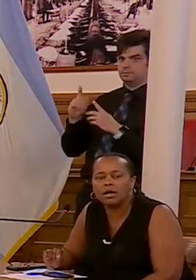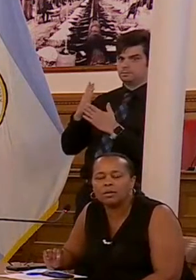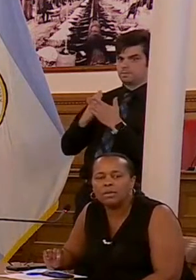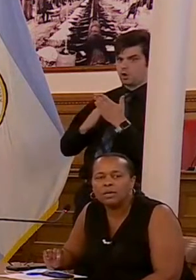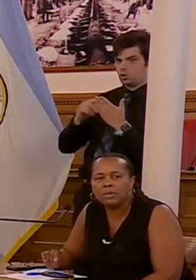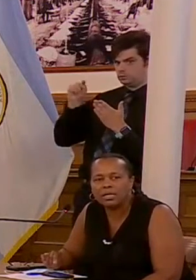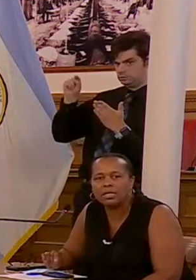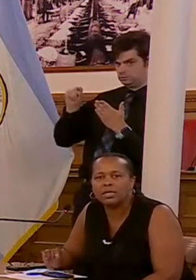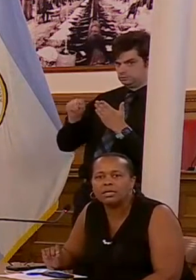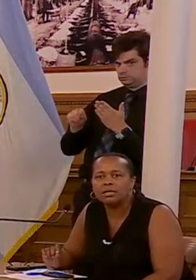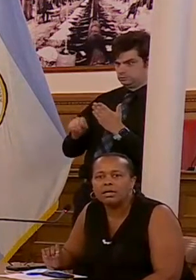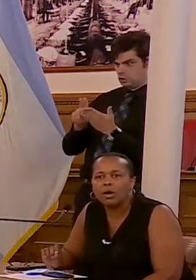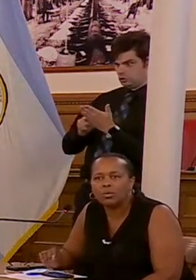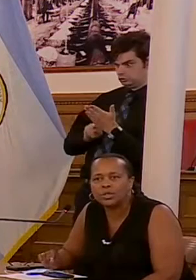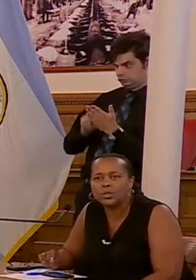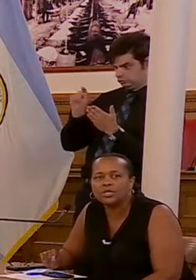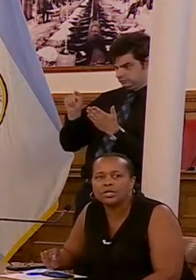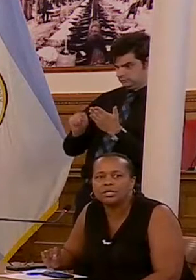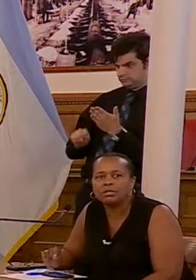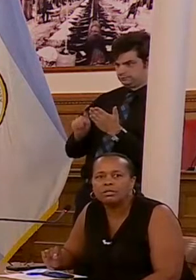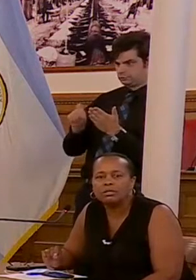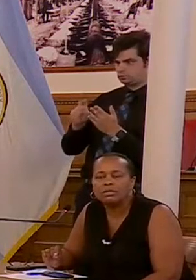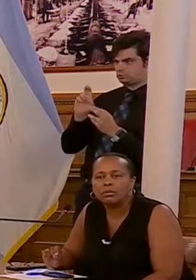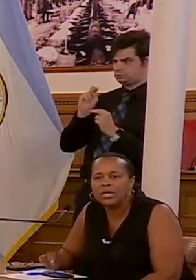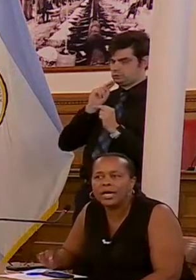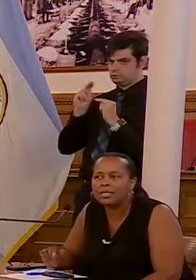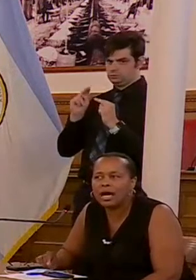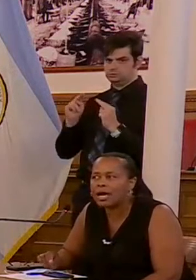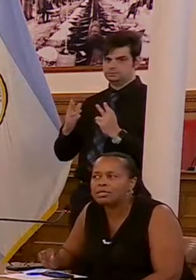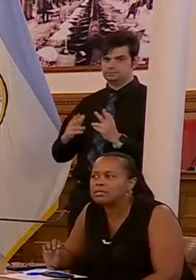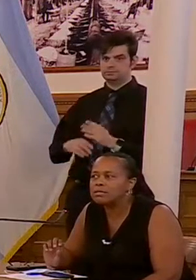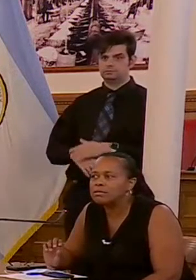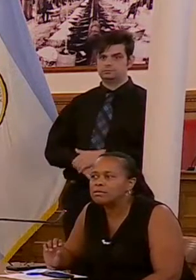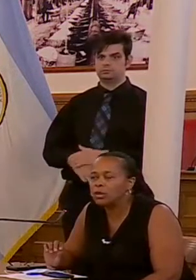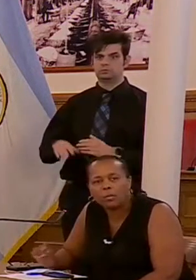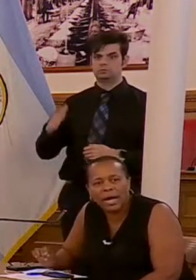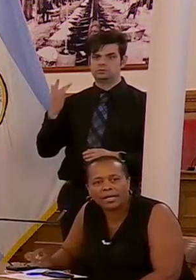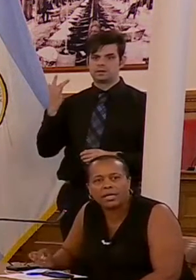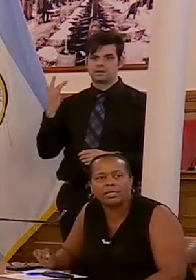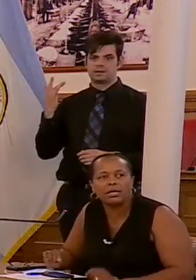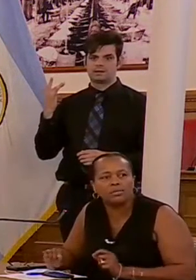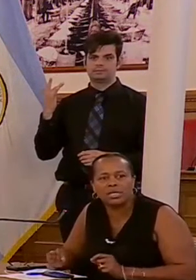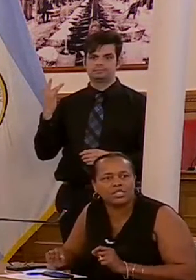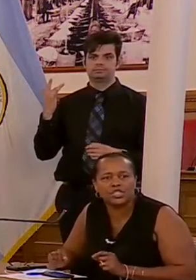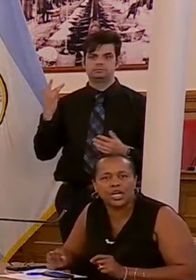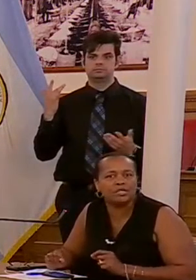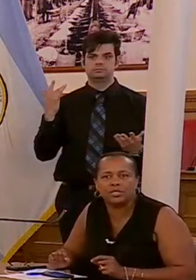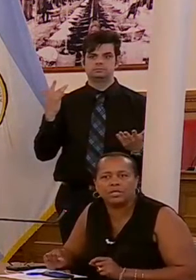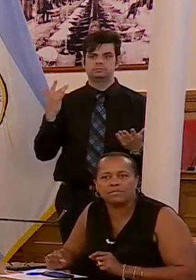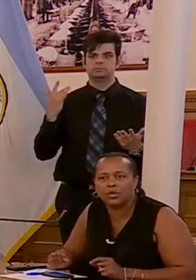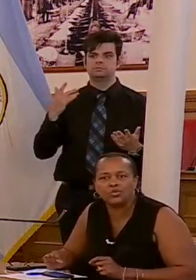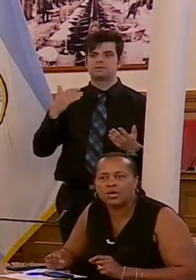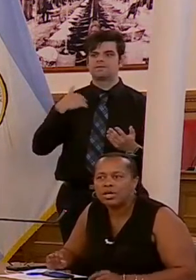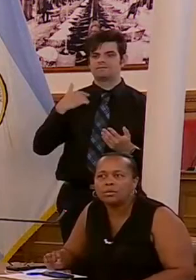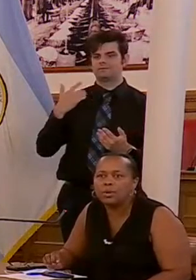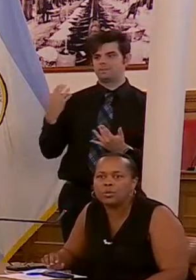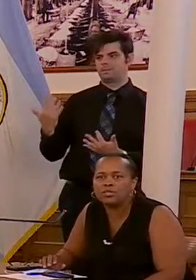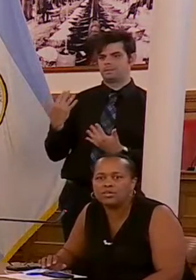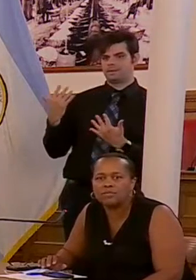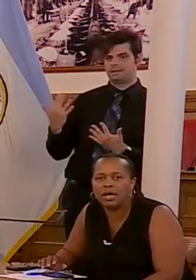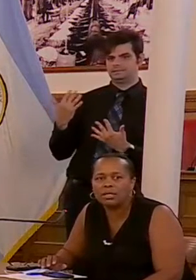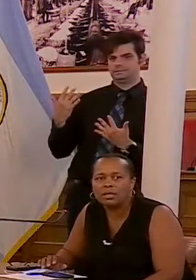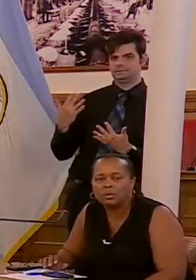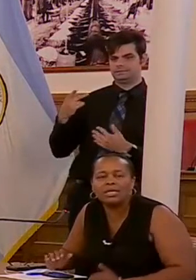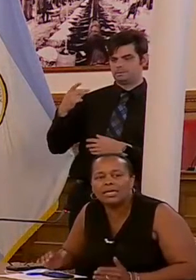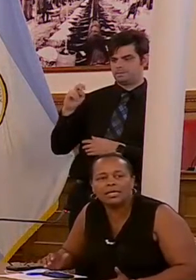is pending arbitration, we cannot go back in and begin to change any of those